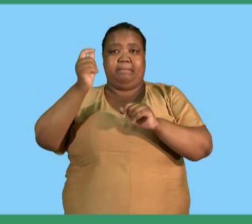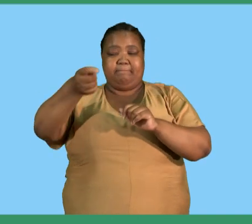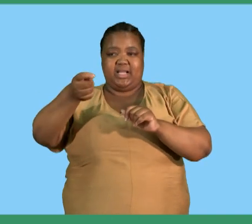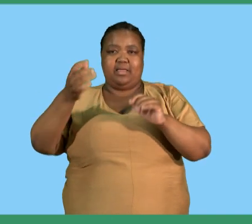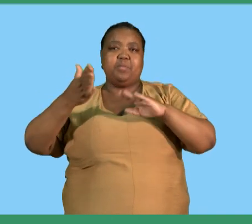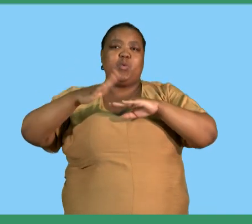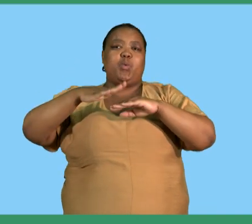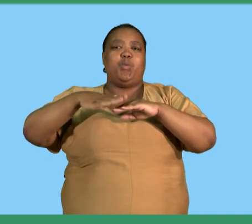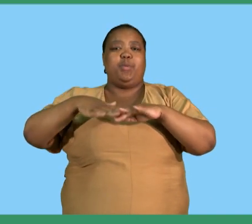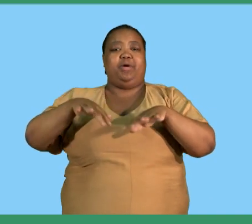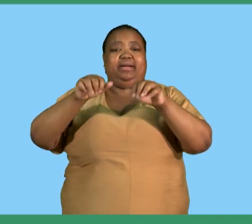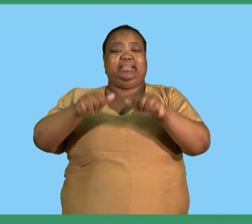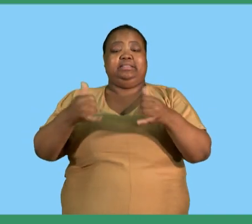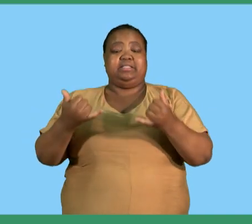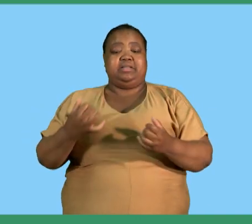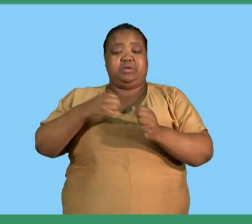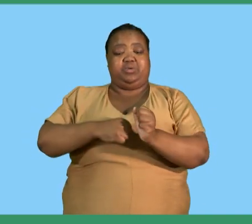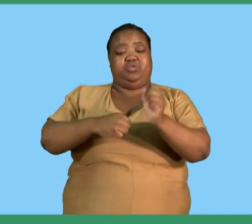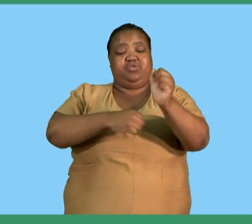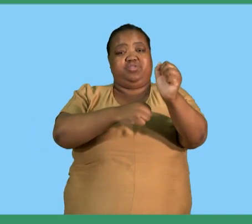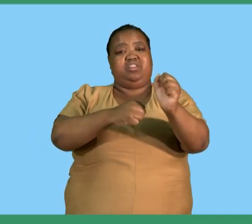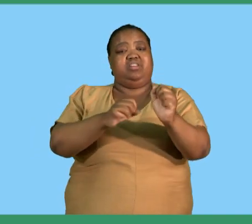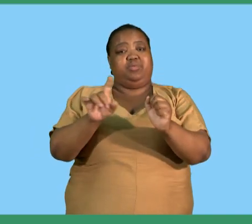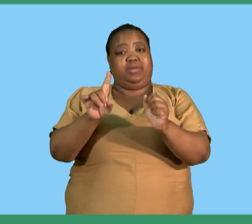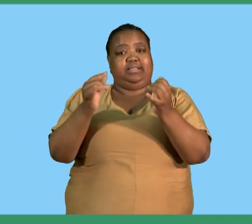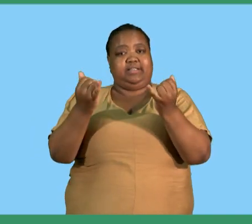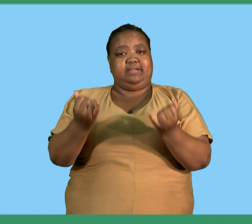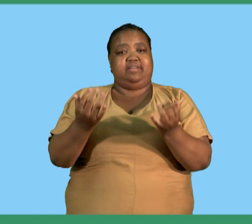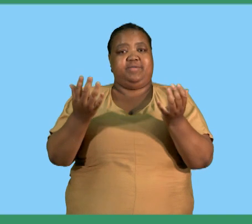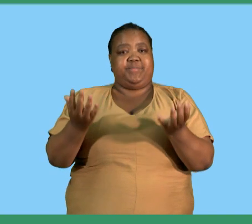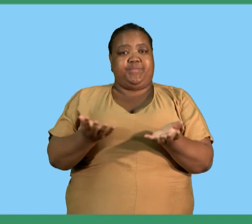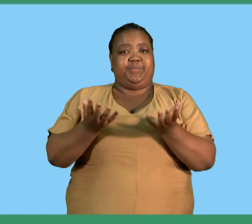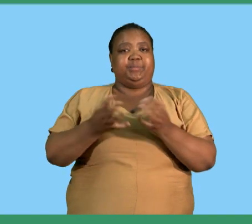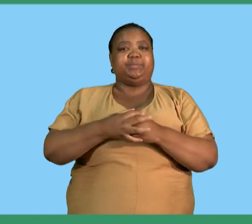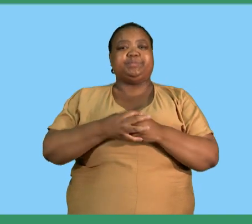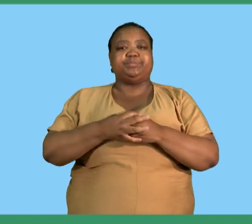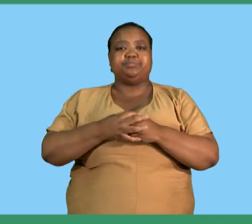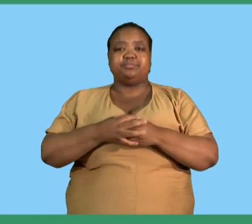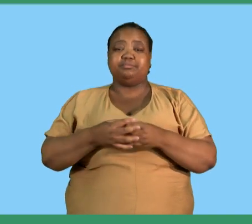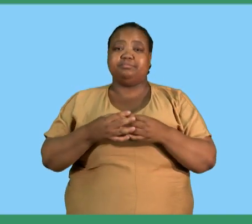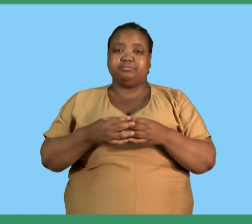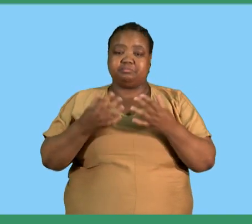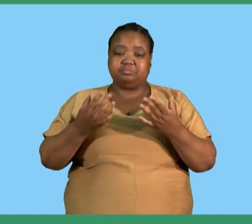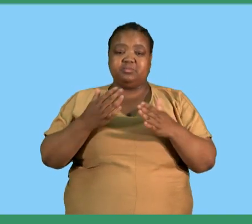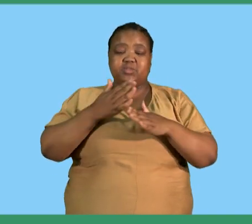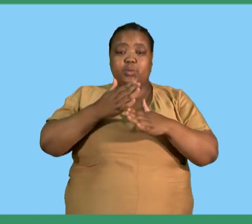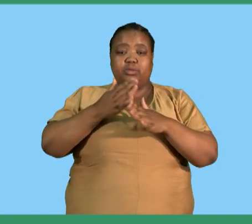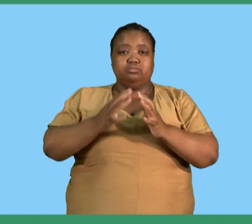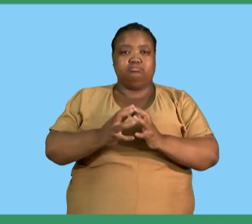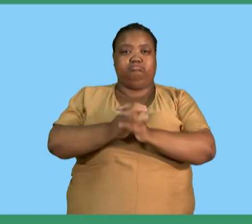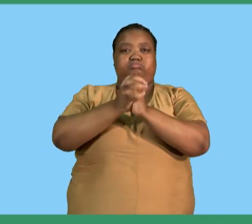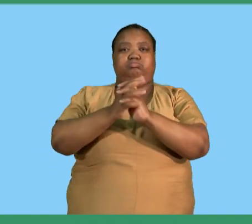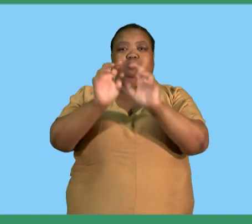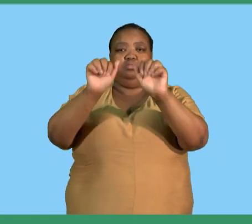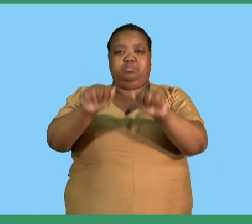inferior quality in rural areas, but what is the strategy? Work together with the suppliers. Why? So that you can share